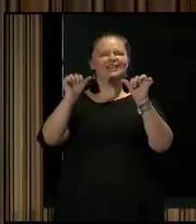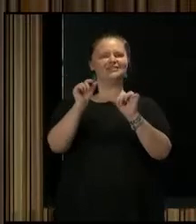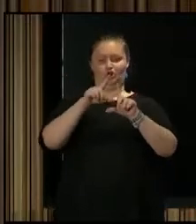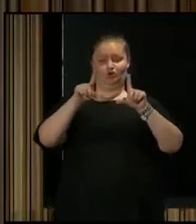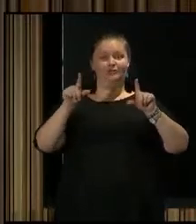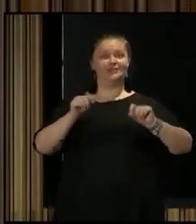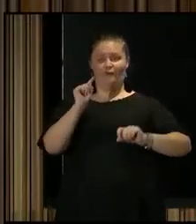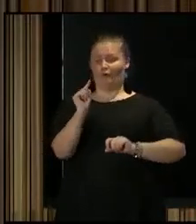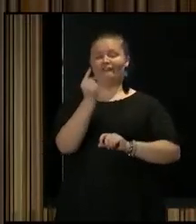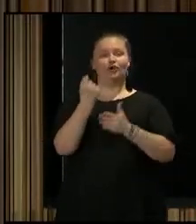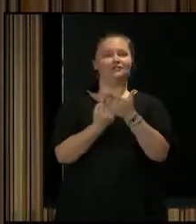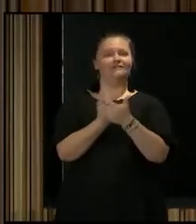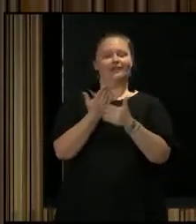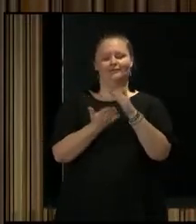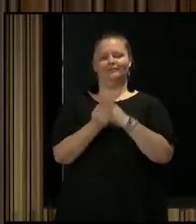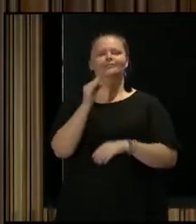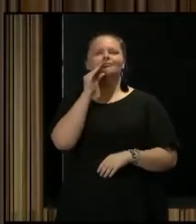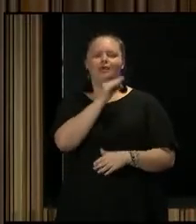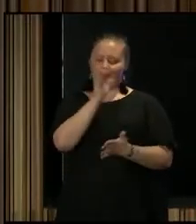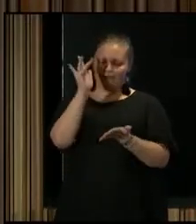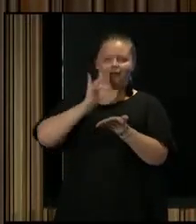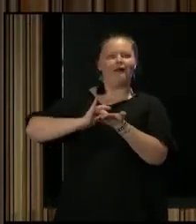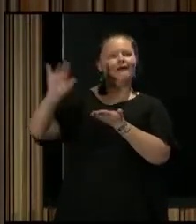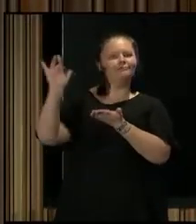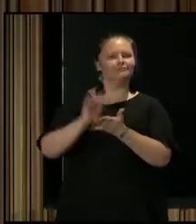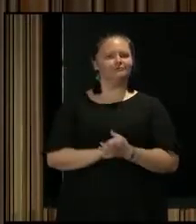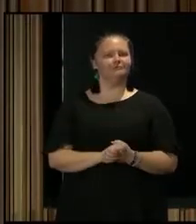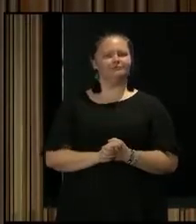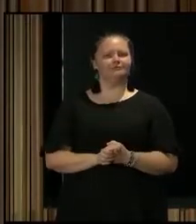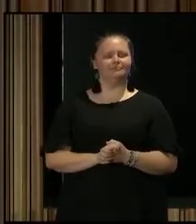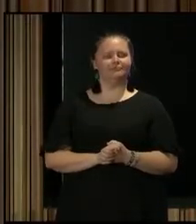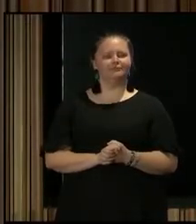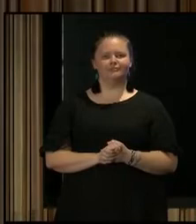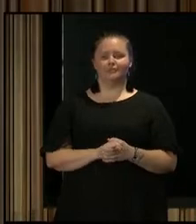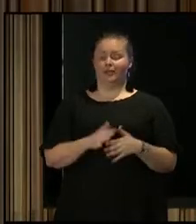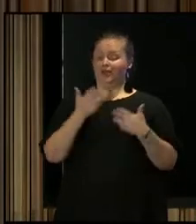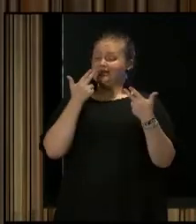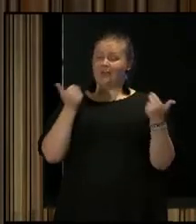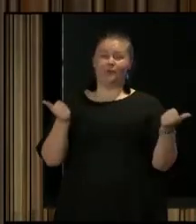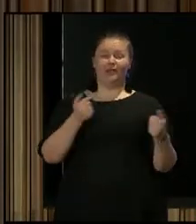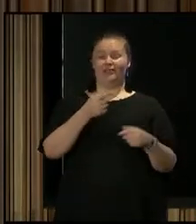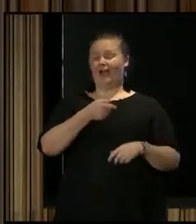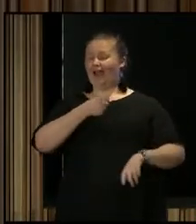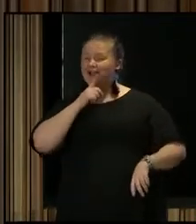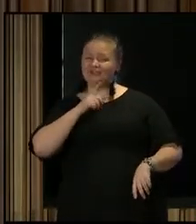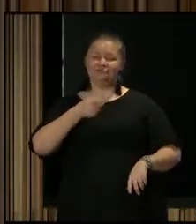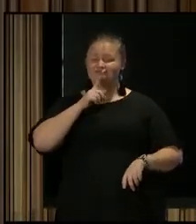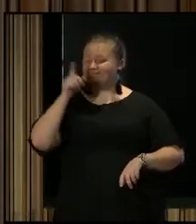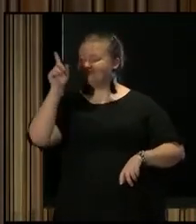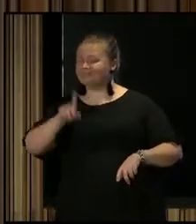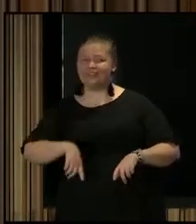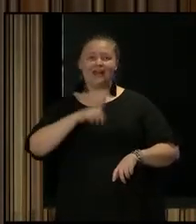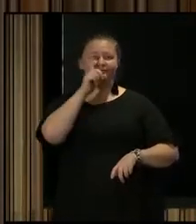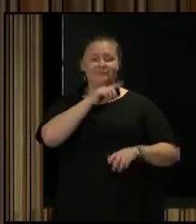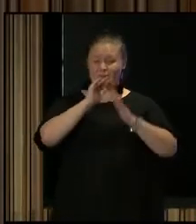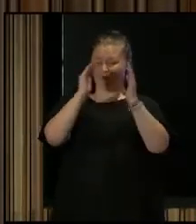Choir event in Melbourne selling out. Astrid has already sung with hundreds of thousands of people around the world.